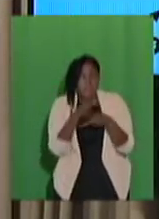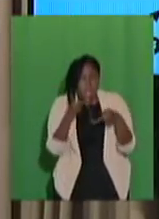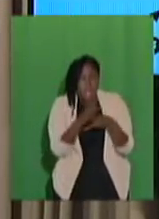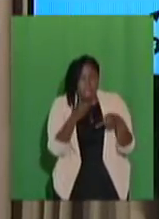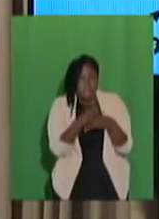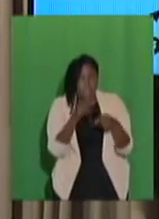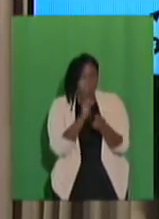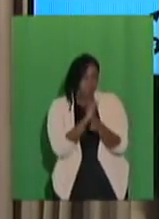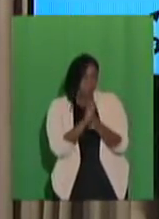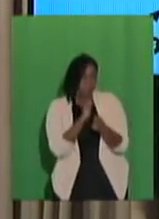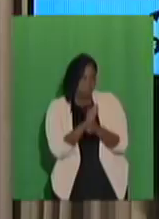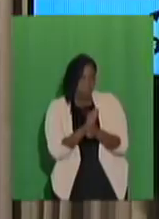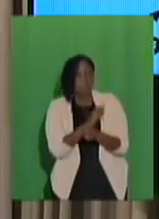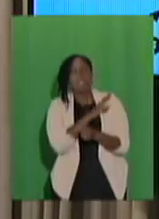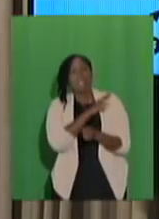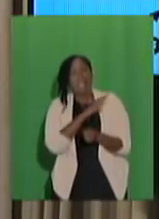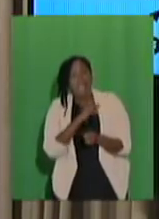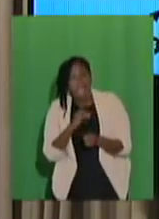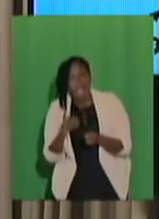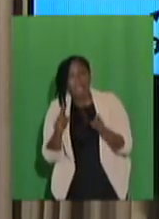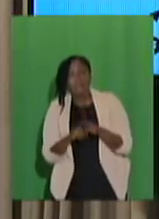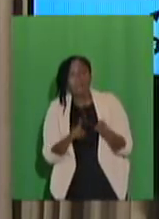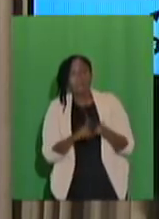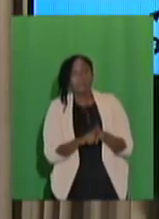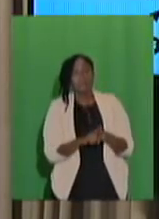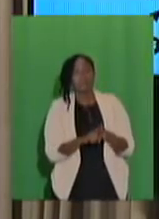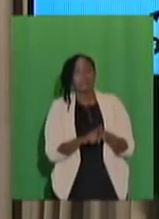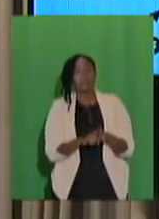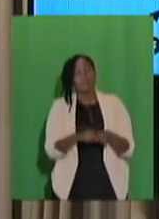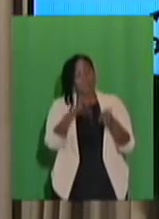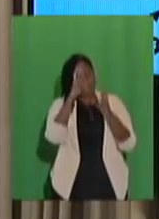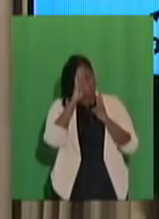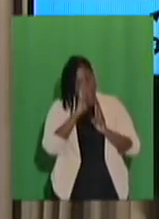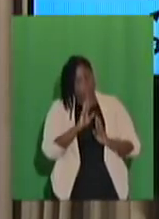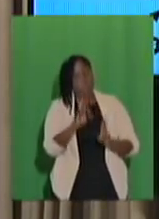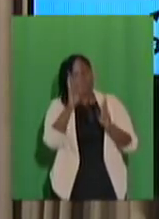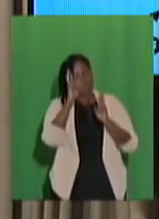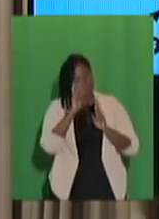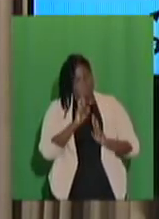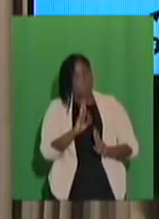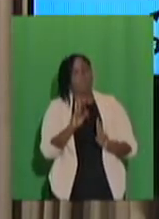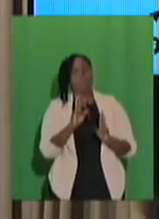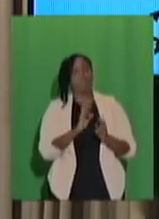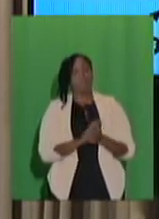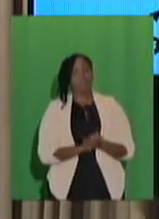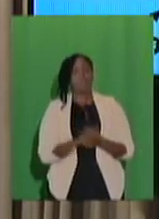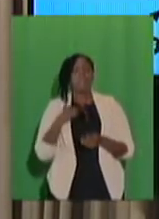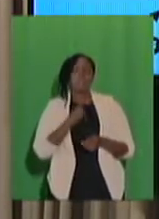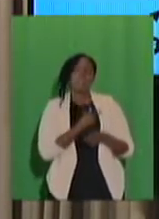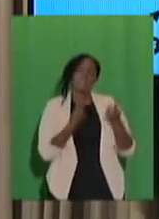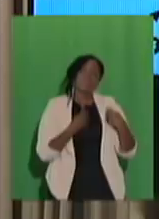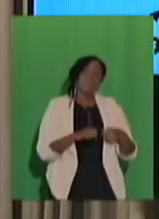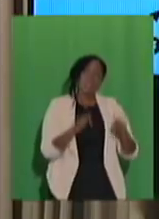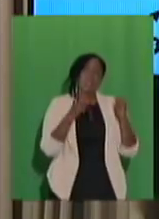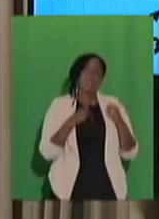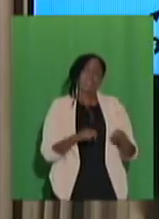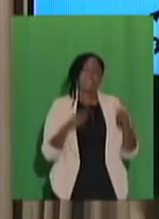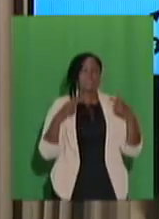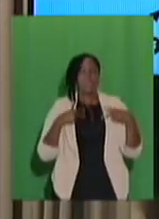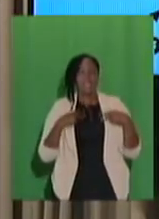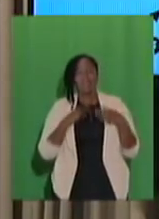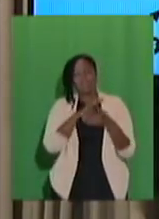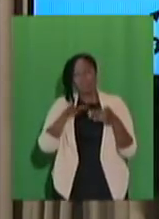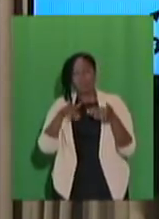watchwords, we are trying to treat citizens of Trinidad and Tobago. These